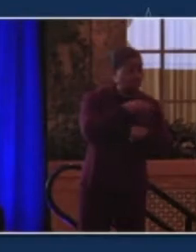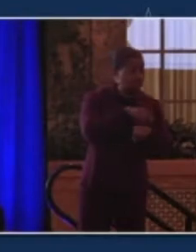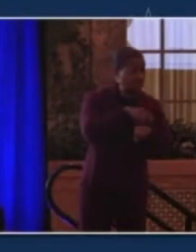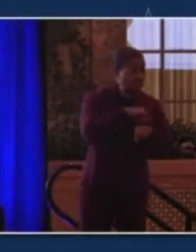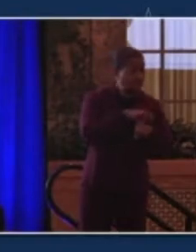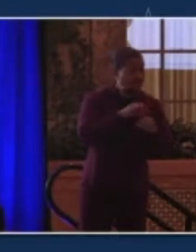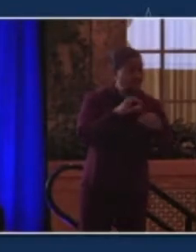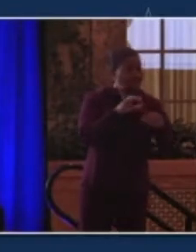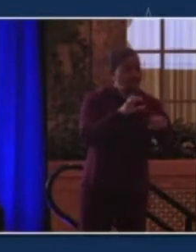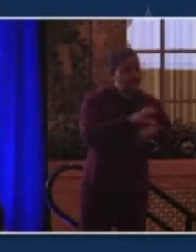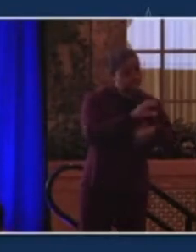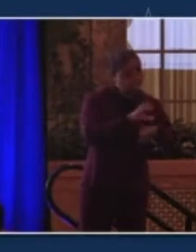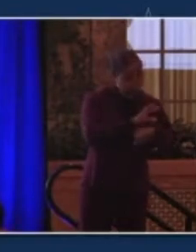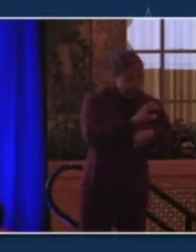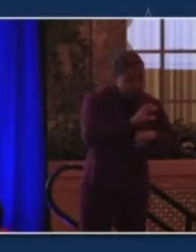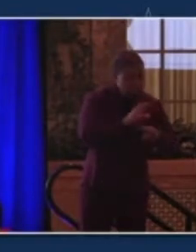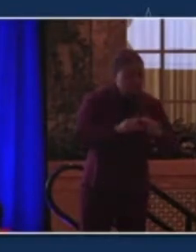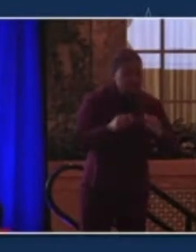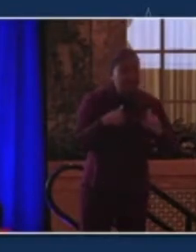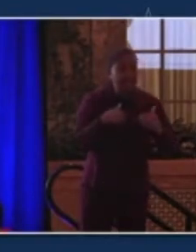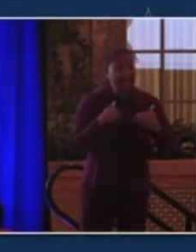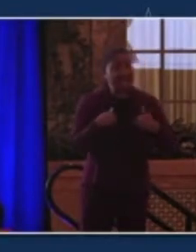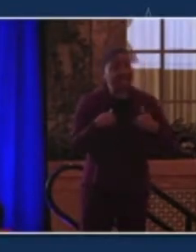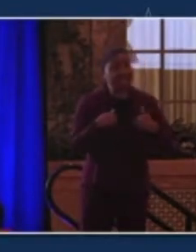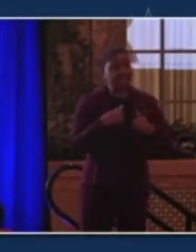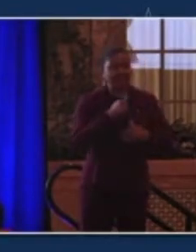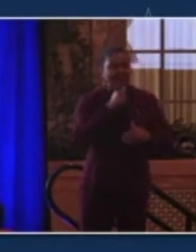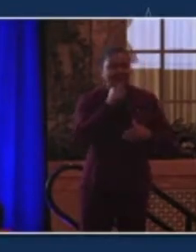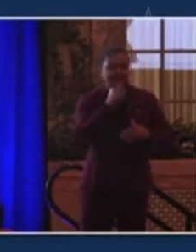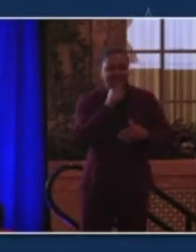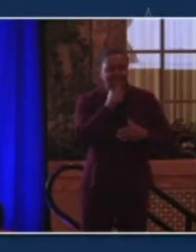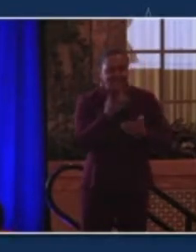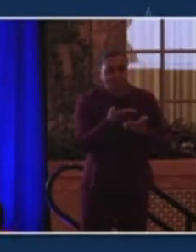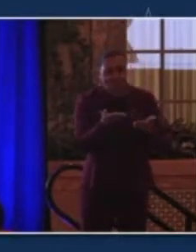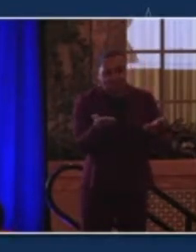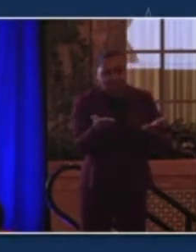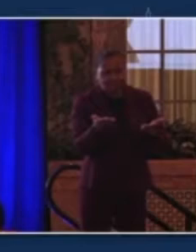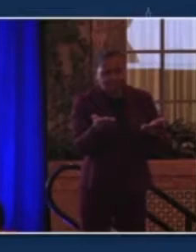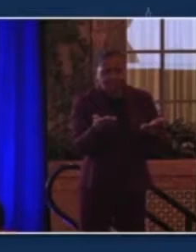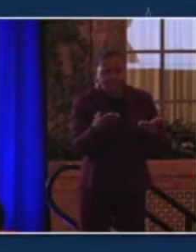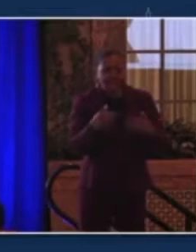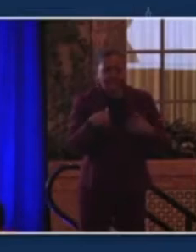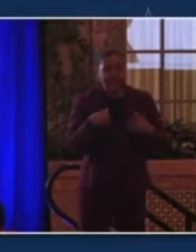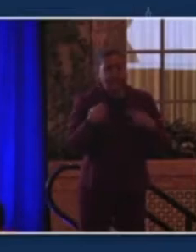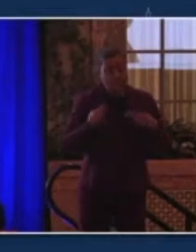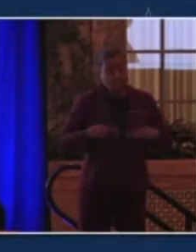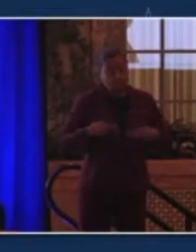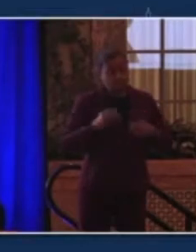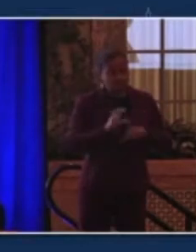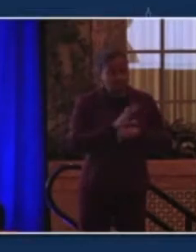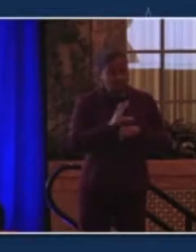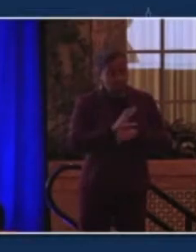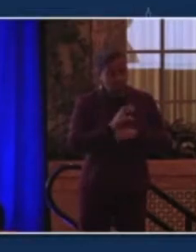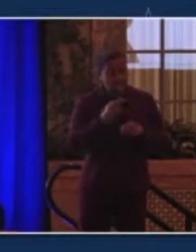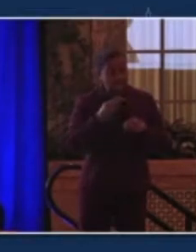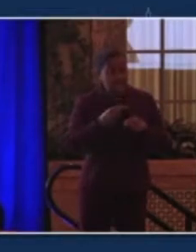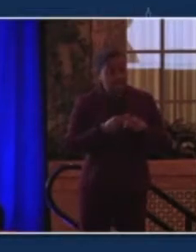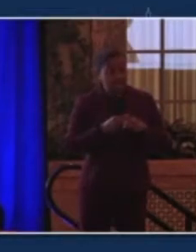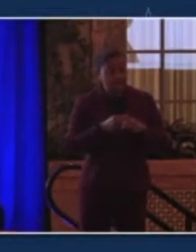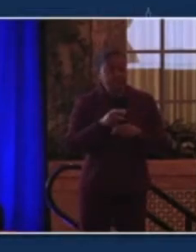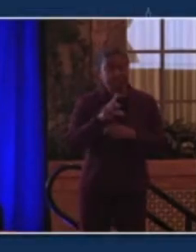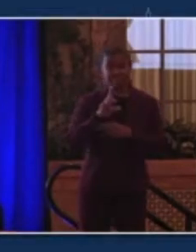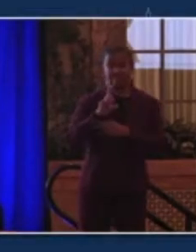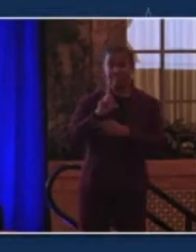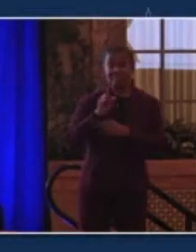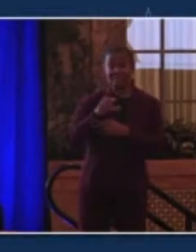of computers, but I had a secret weapon. I had a human computer by the name of David